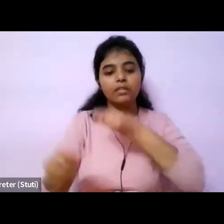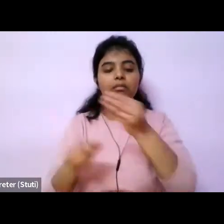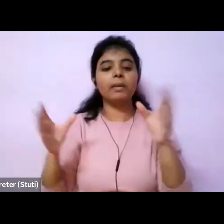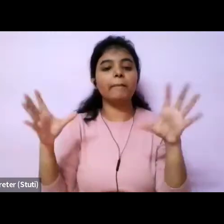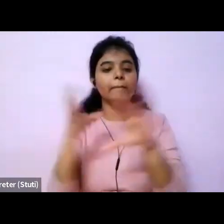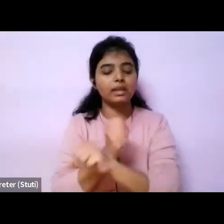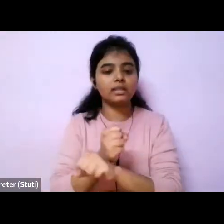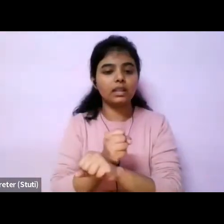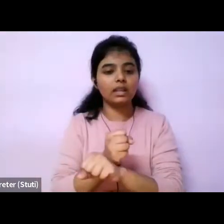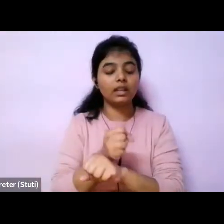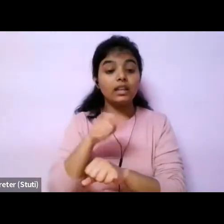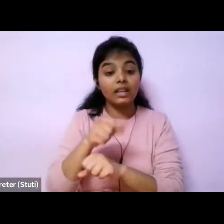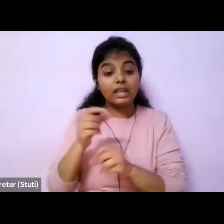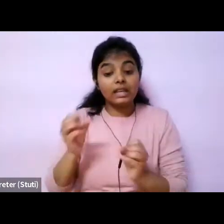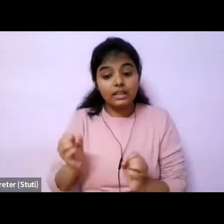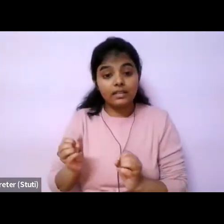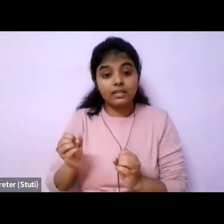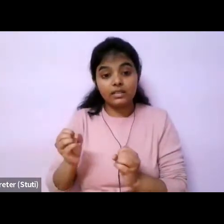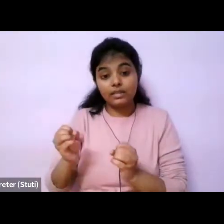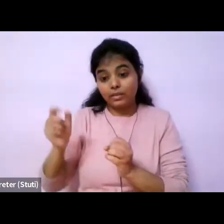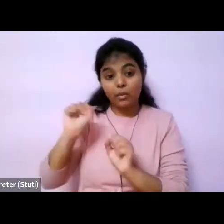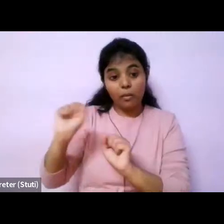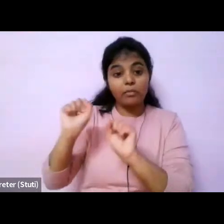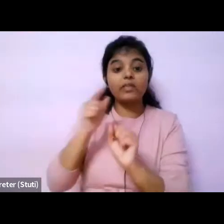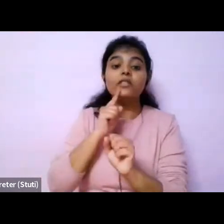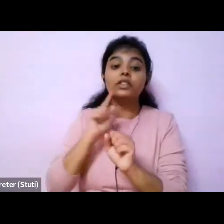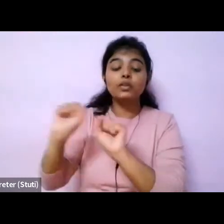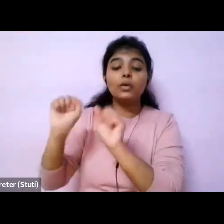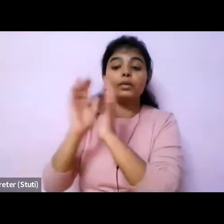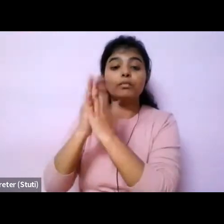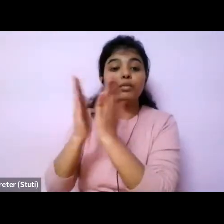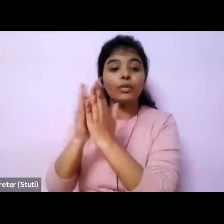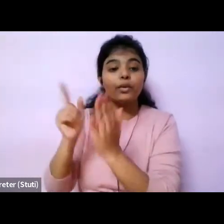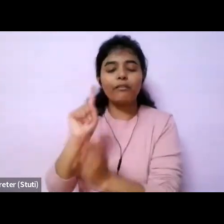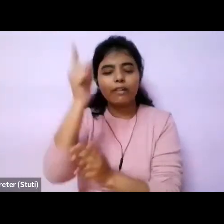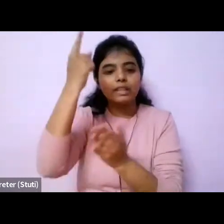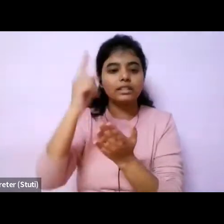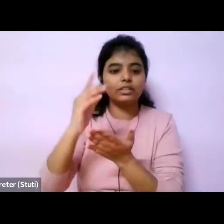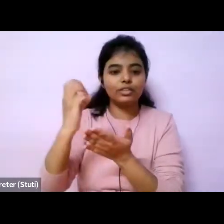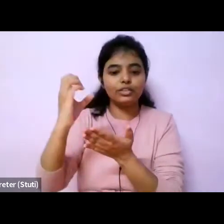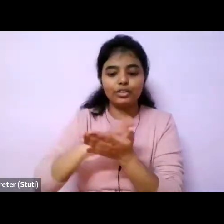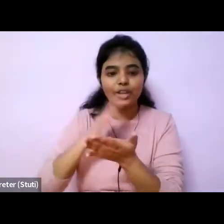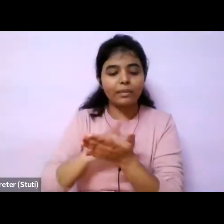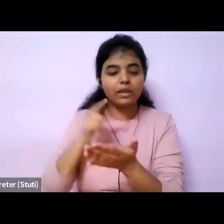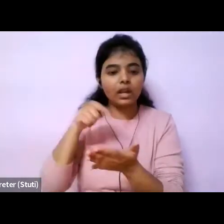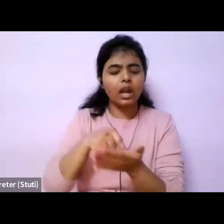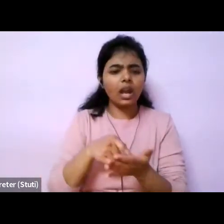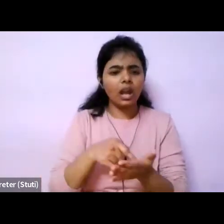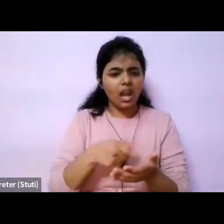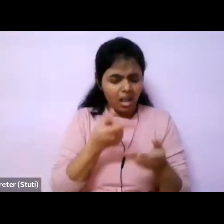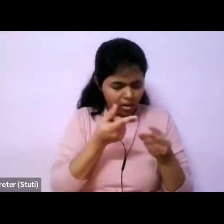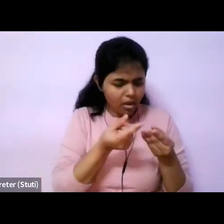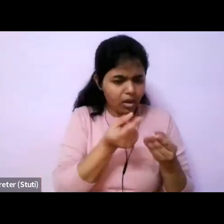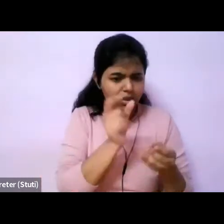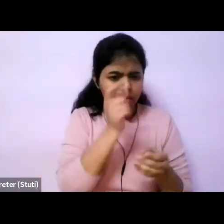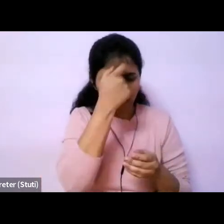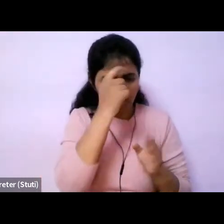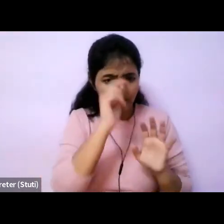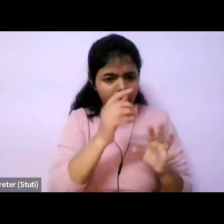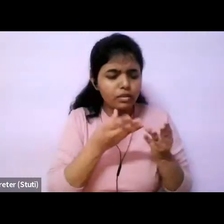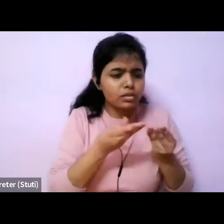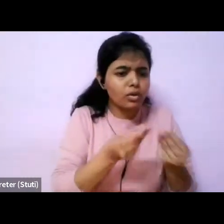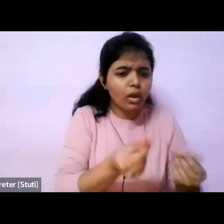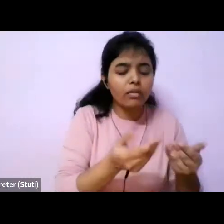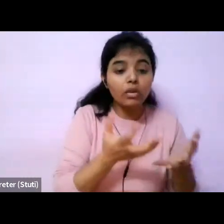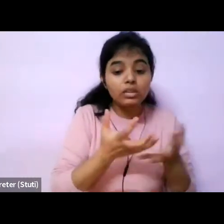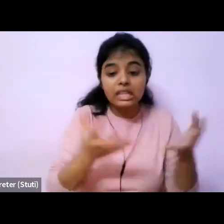initial chapters of the narrative talk about cure and despair at the unavailability